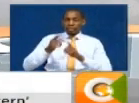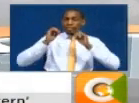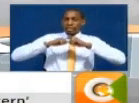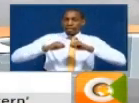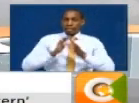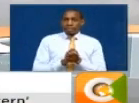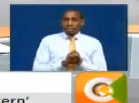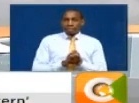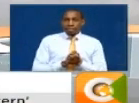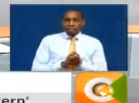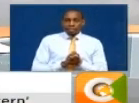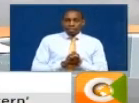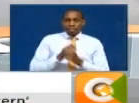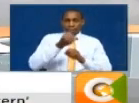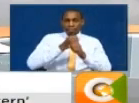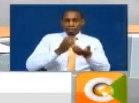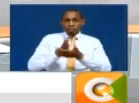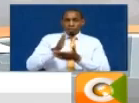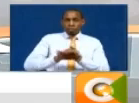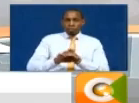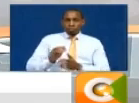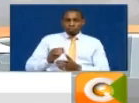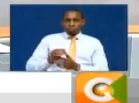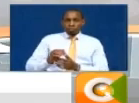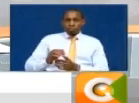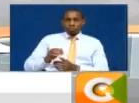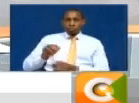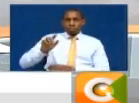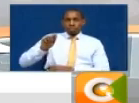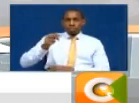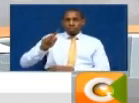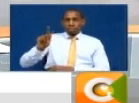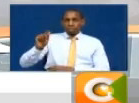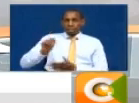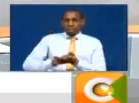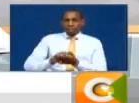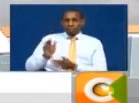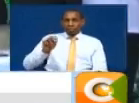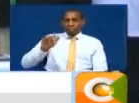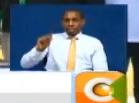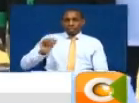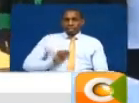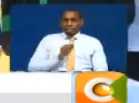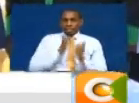agreement authored by Taraka Nithi senator and lawyer Kindiki Kithure.